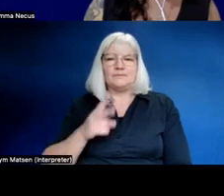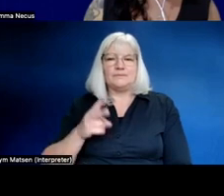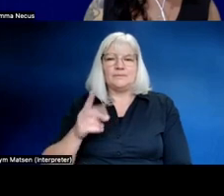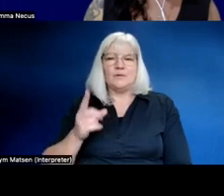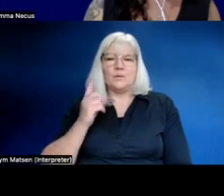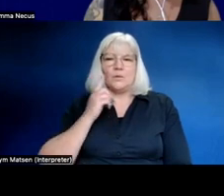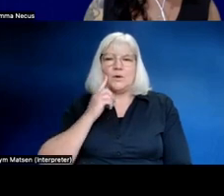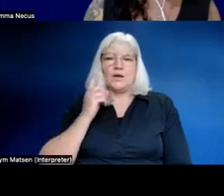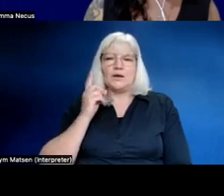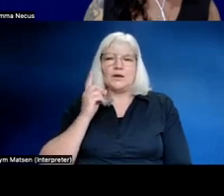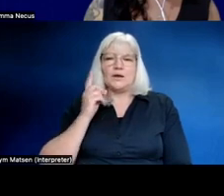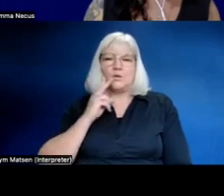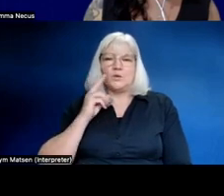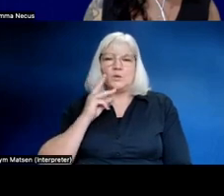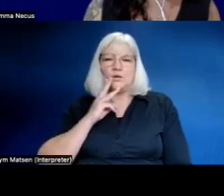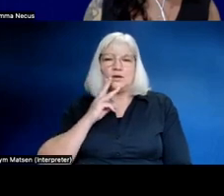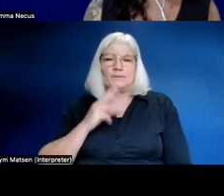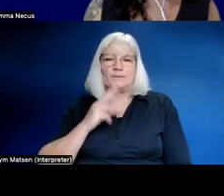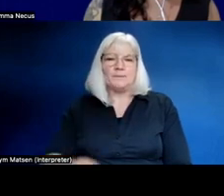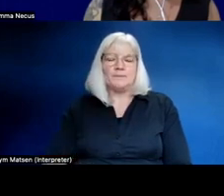1, 2, 3. And give the empty one.